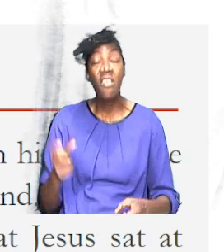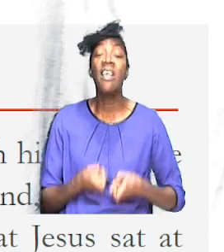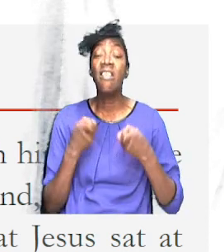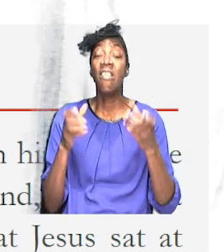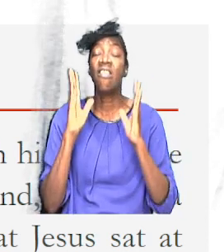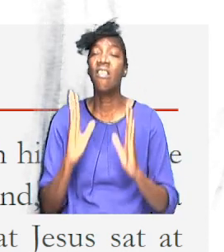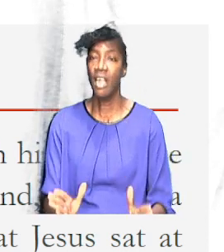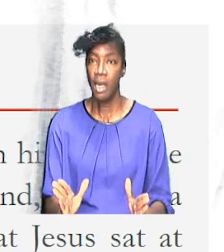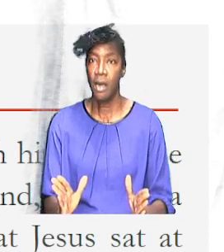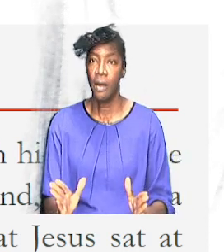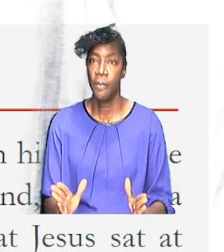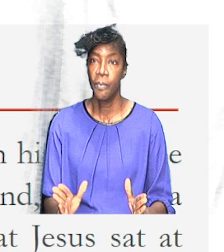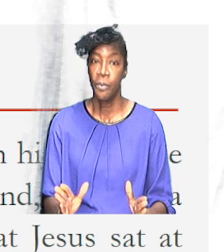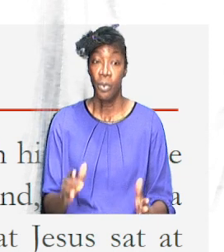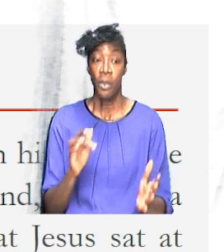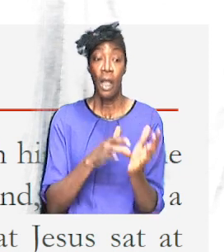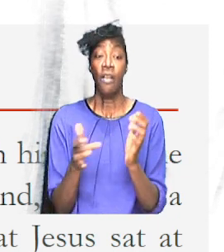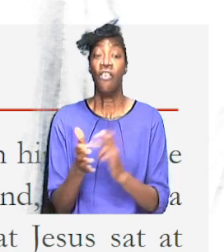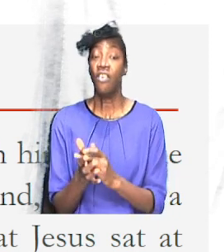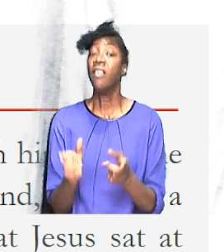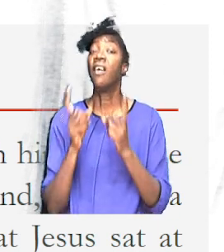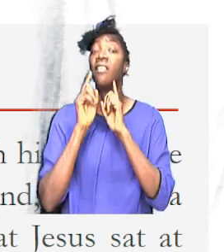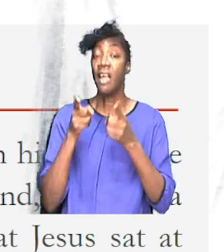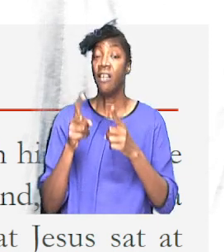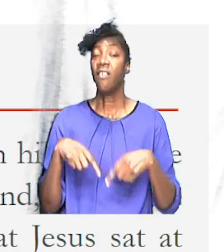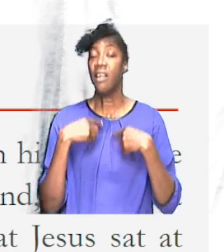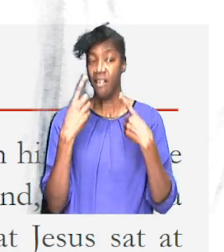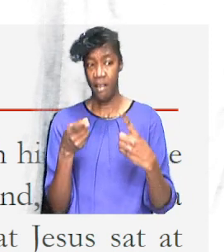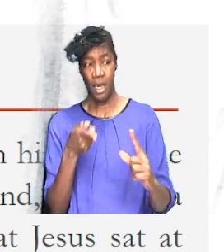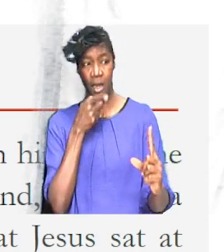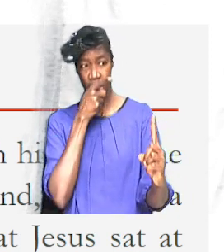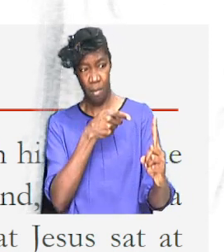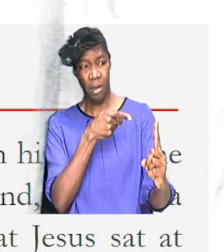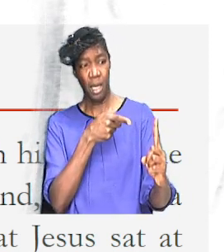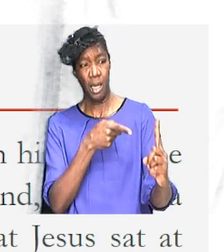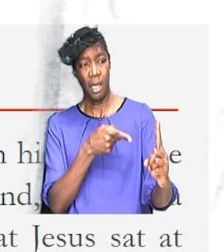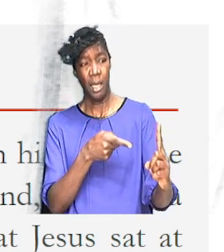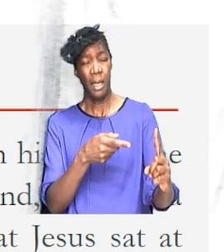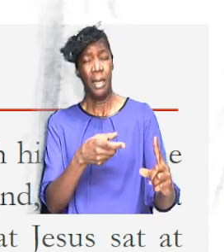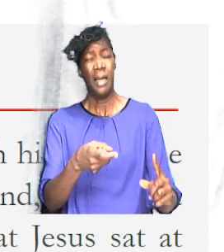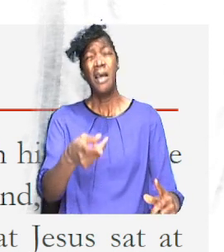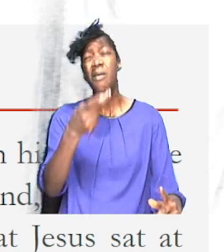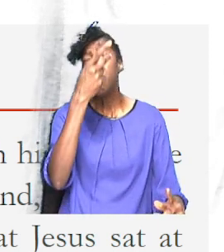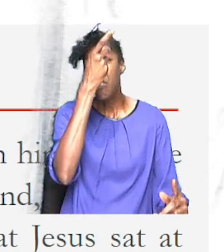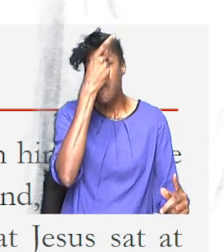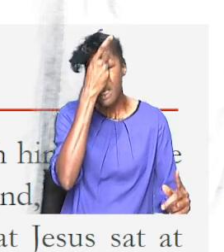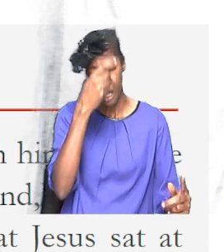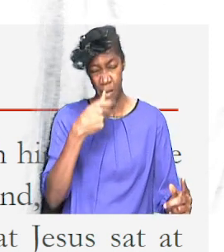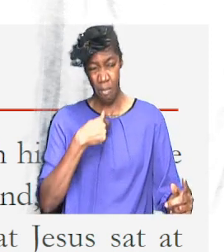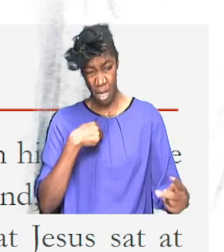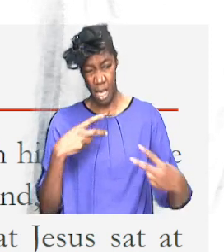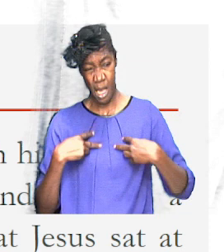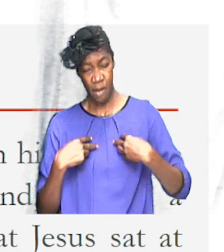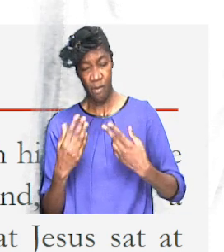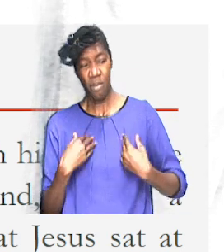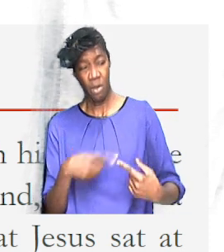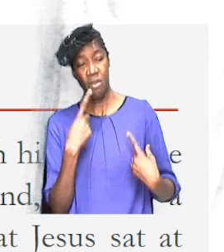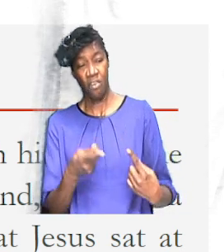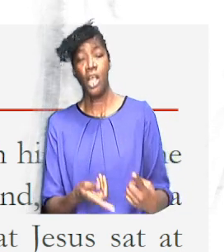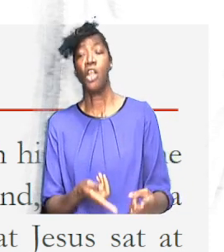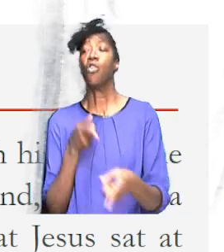sinner. And Jesus answering said unto him, Simon, I have somewhat to say unto